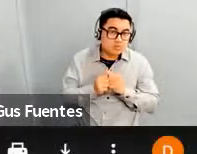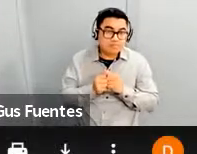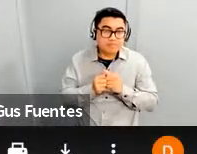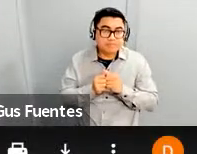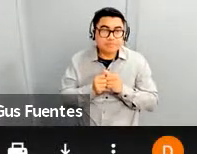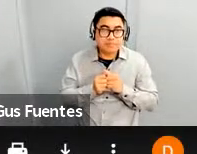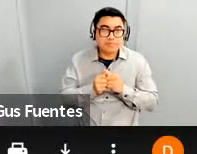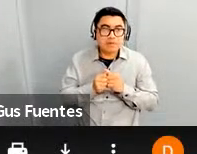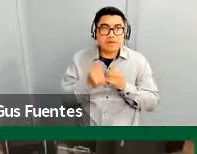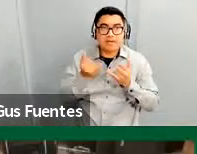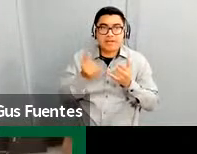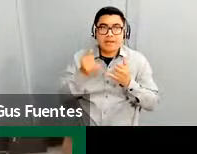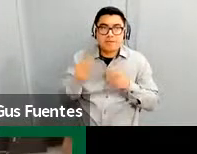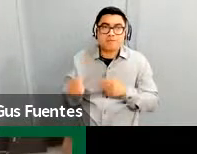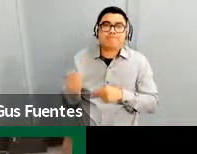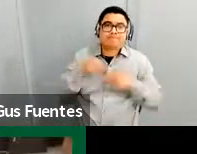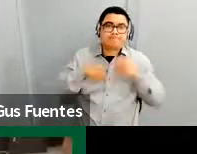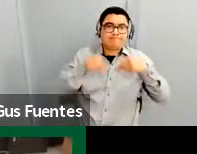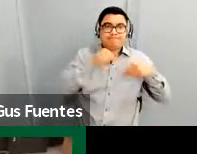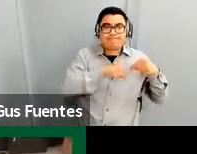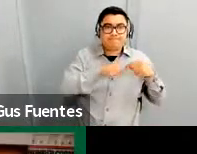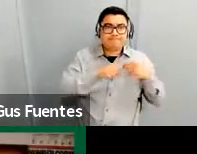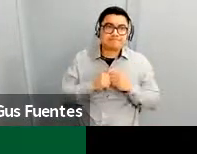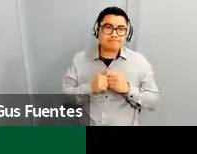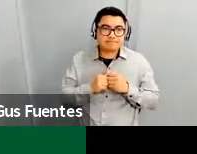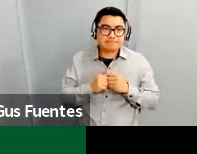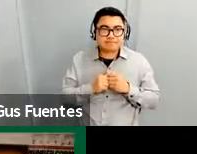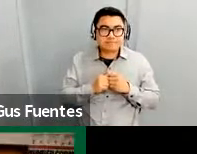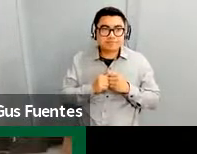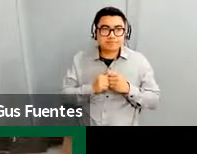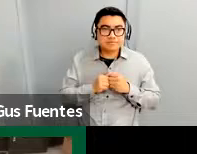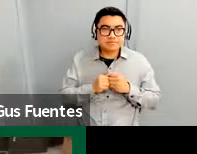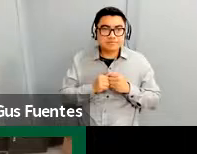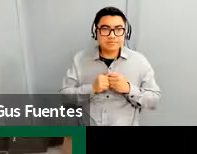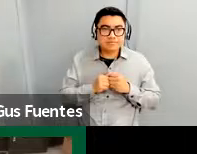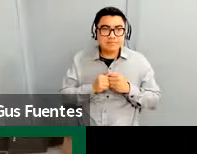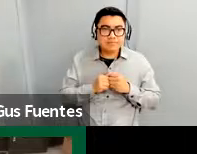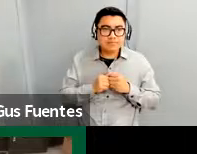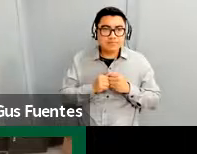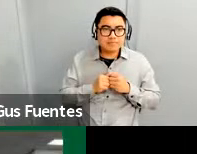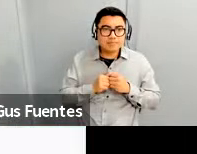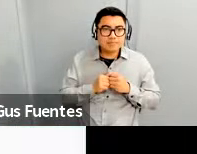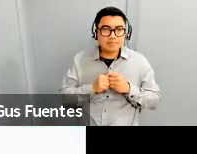So I will go back and, whoops,